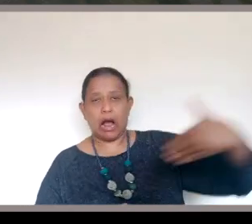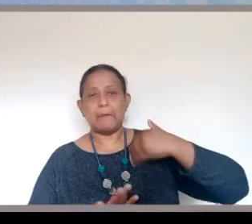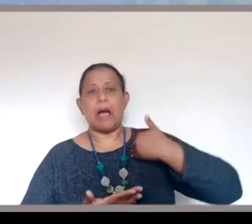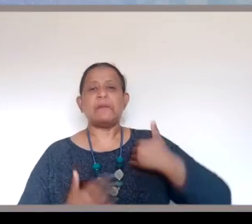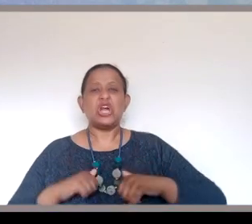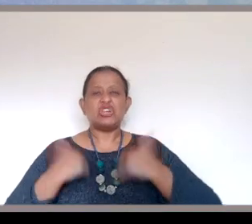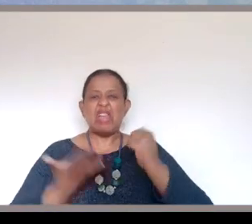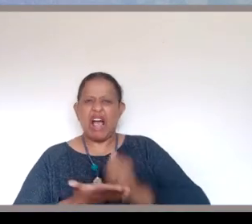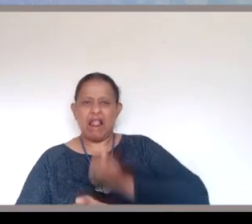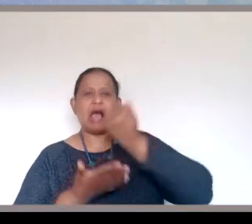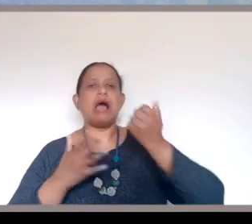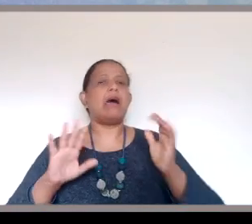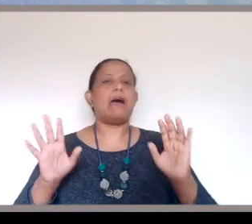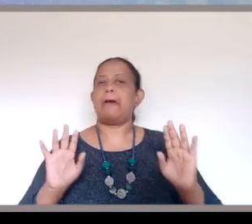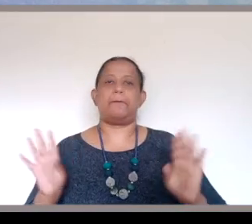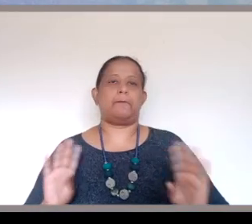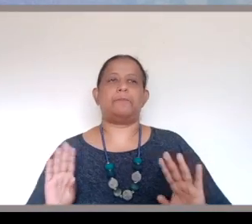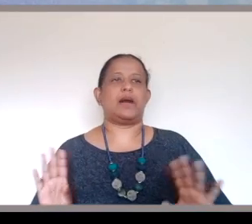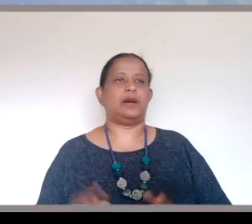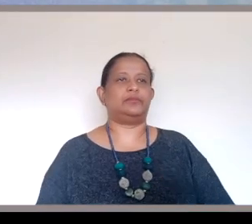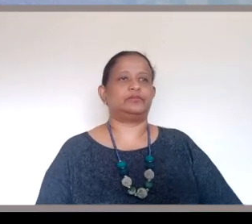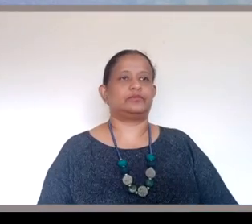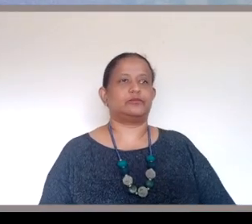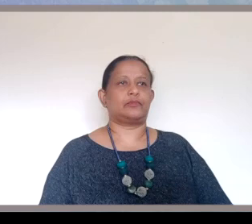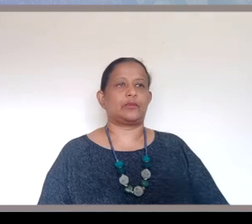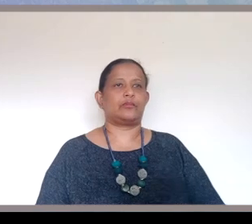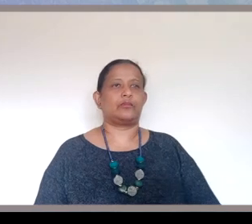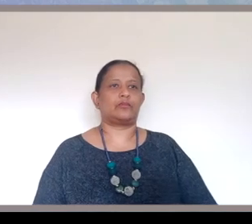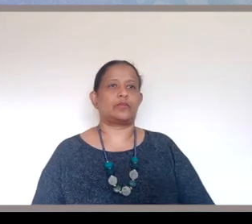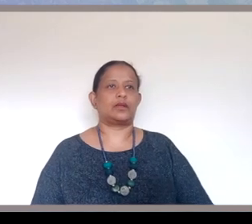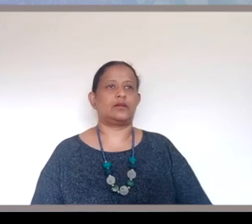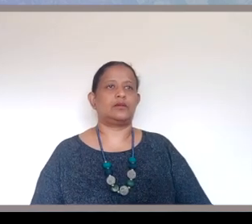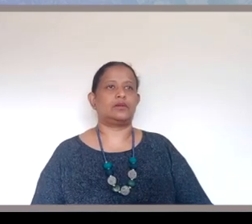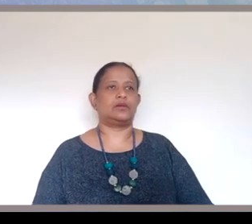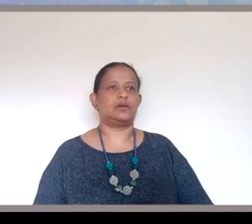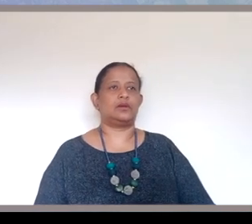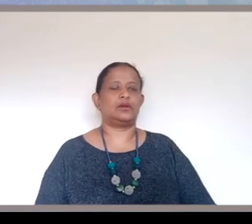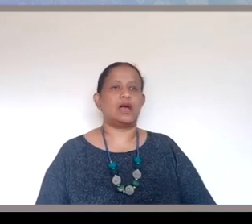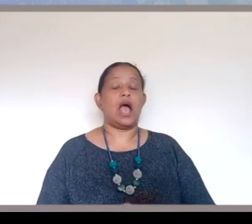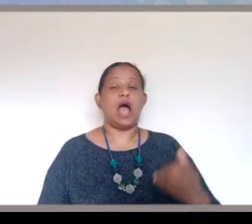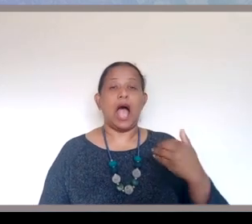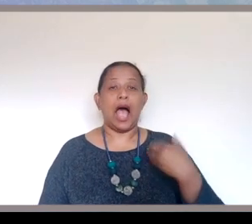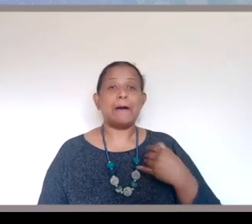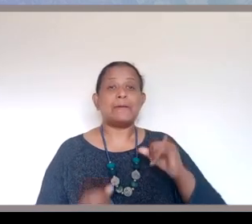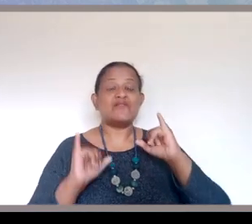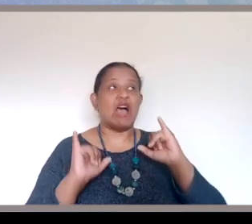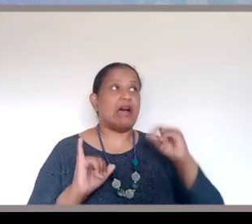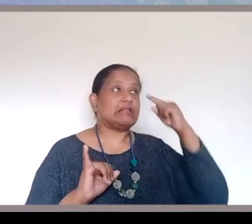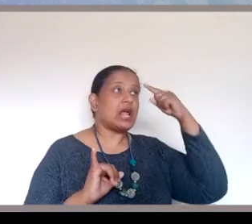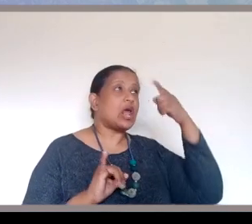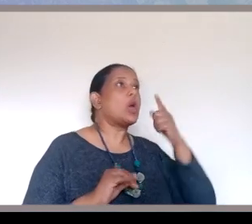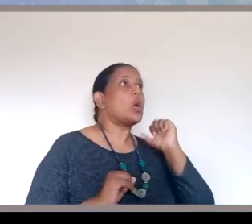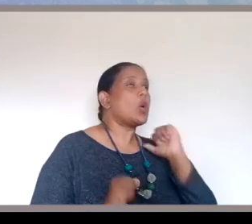good. You see, this is the principle of replacement and is the key to overcoming temptation. The key